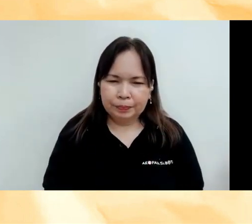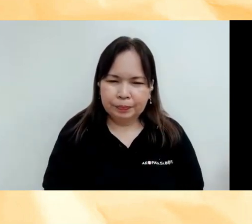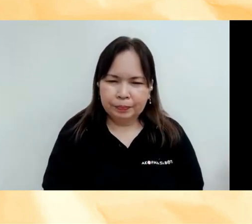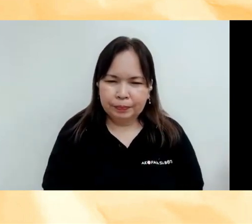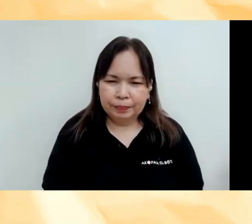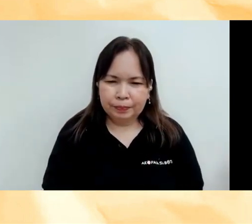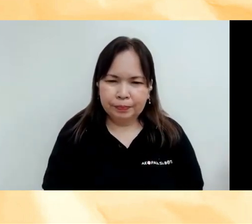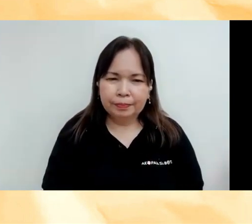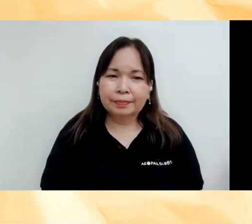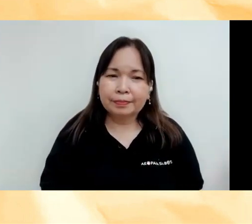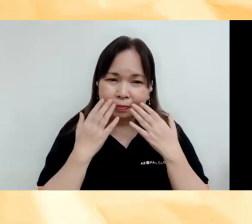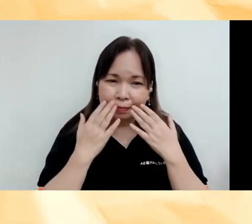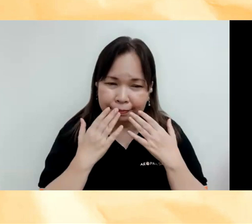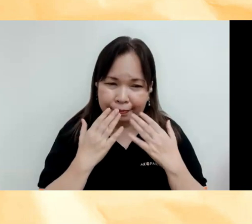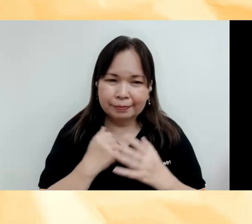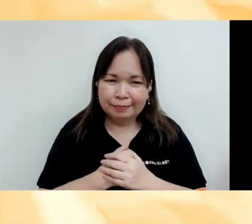Thank you so much.